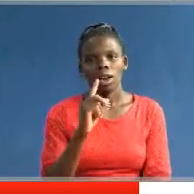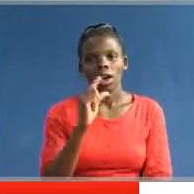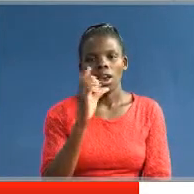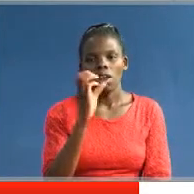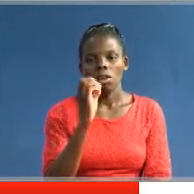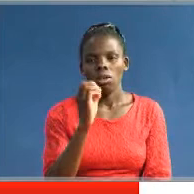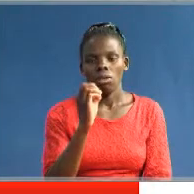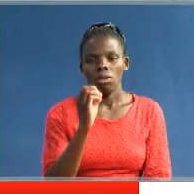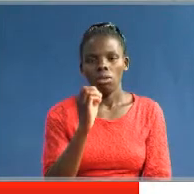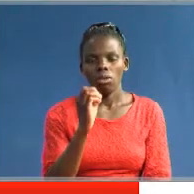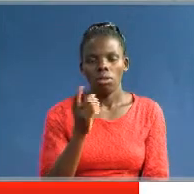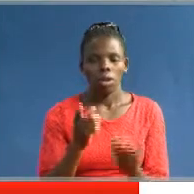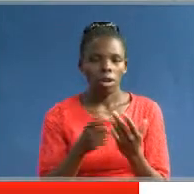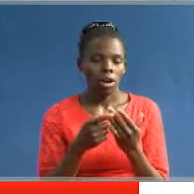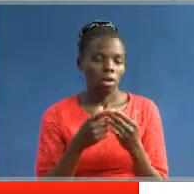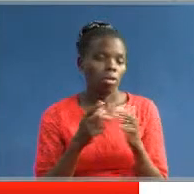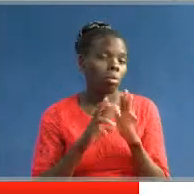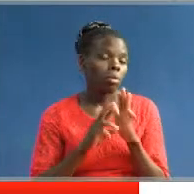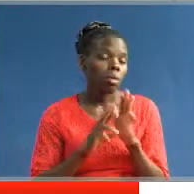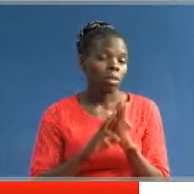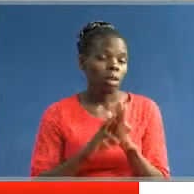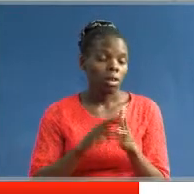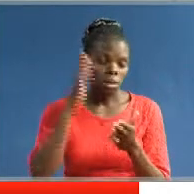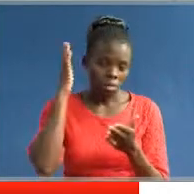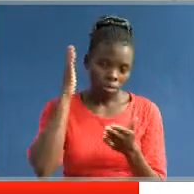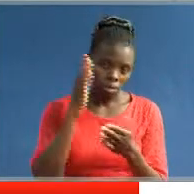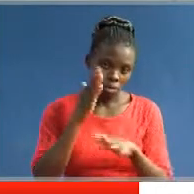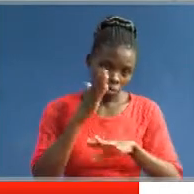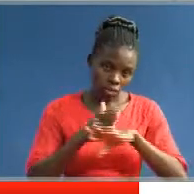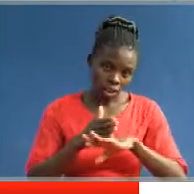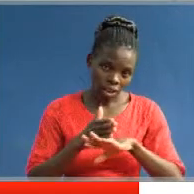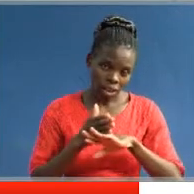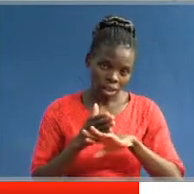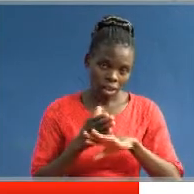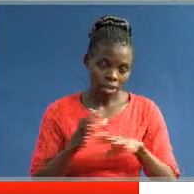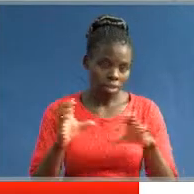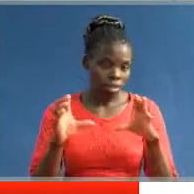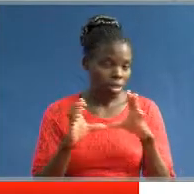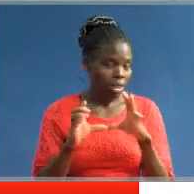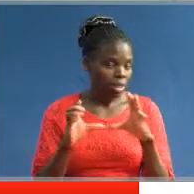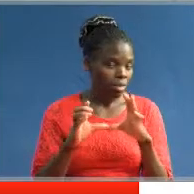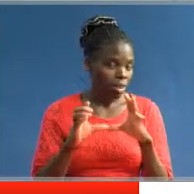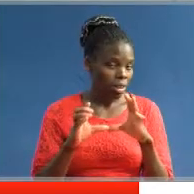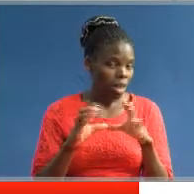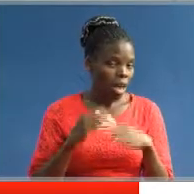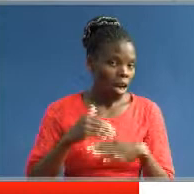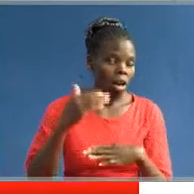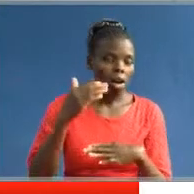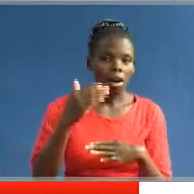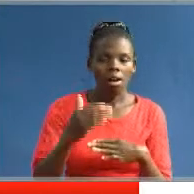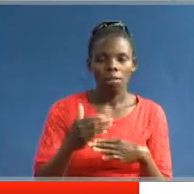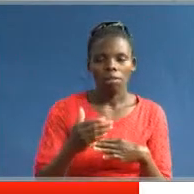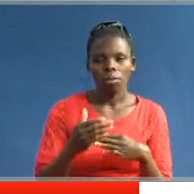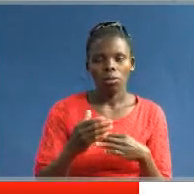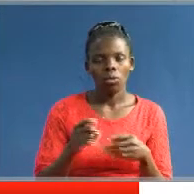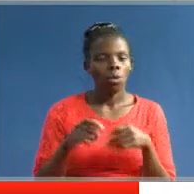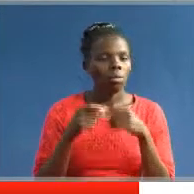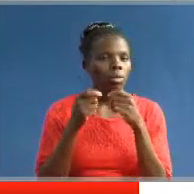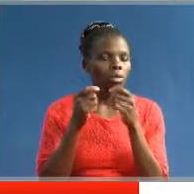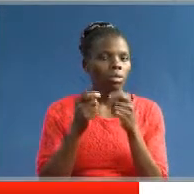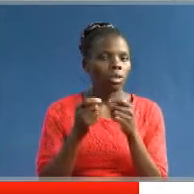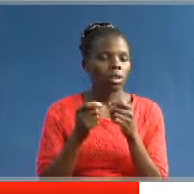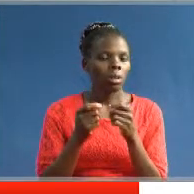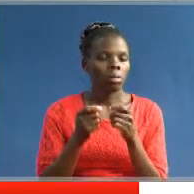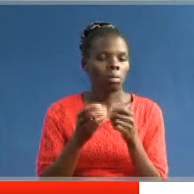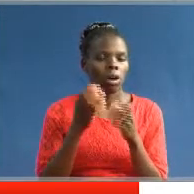Galgalo, on account of presenting a fake tax clearance certificate. Now, this is after an amendment was presented